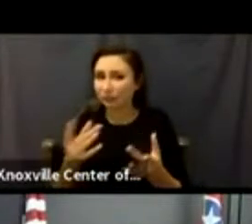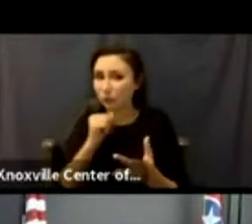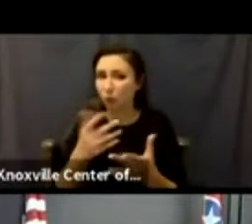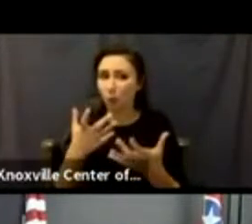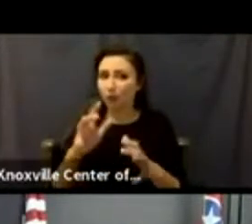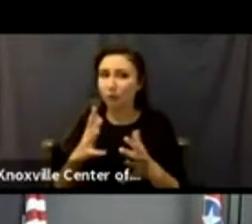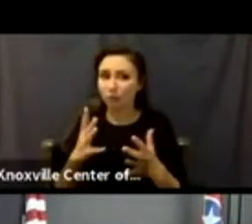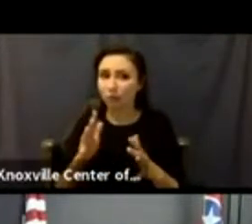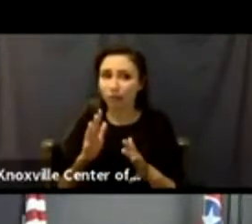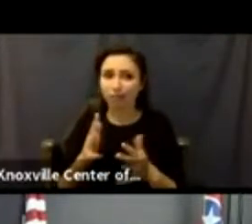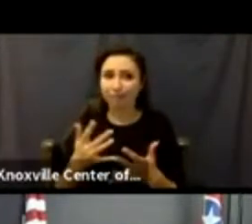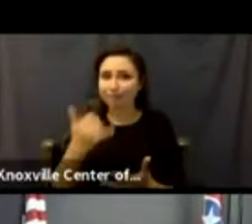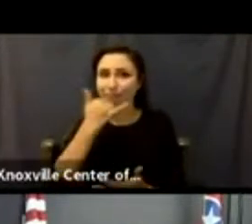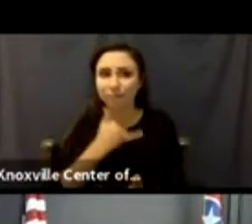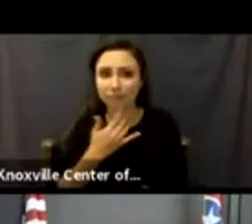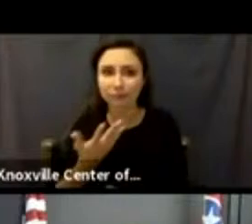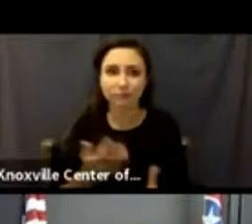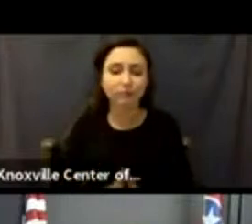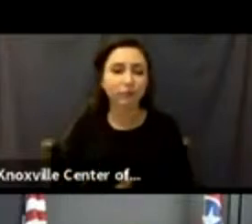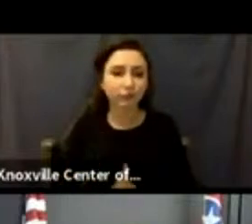into.